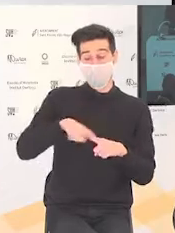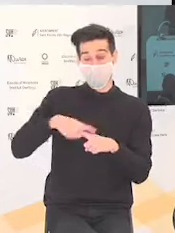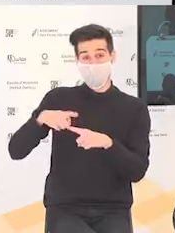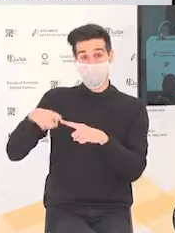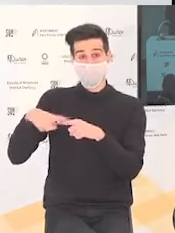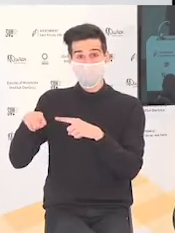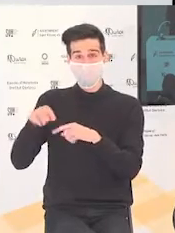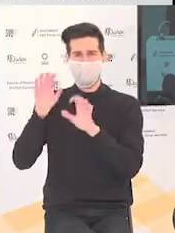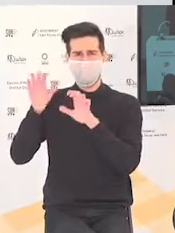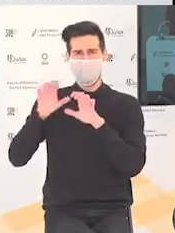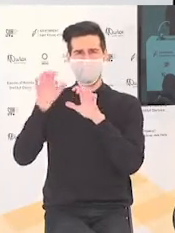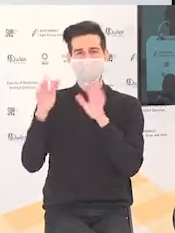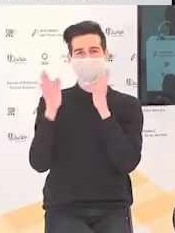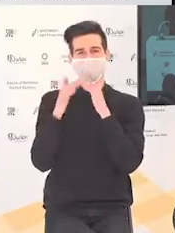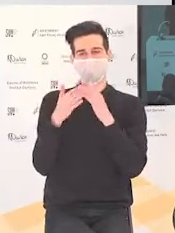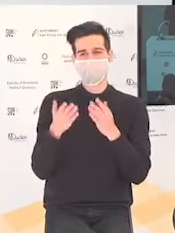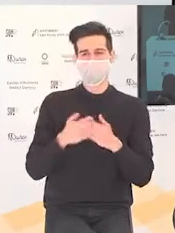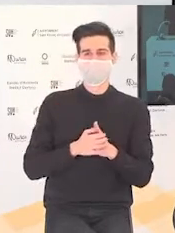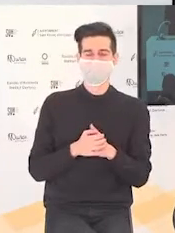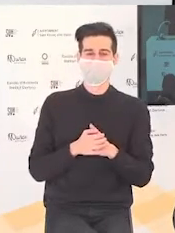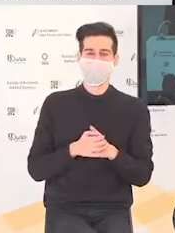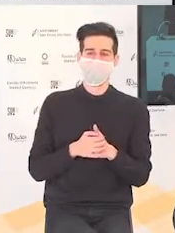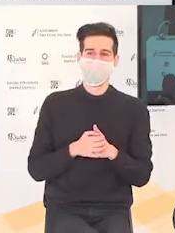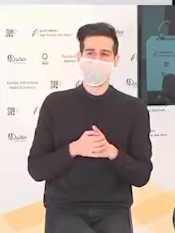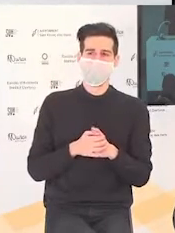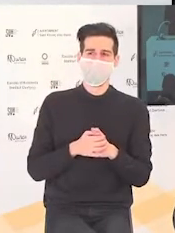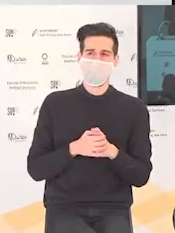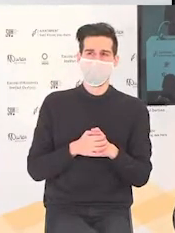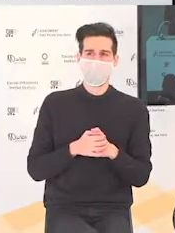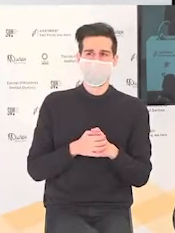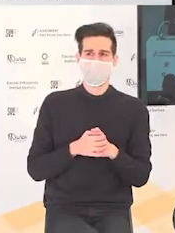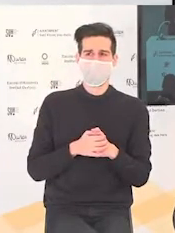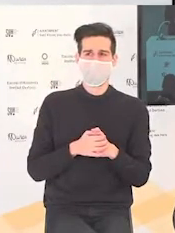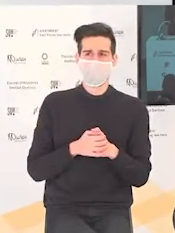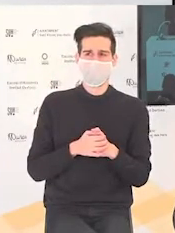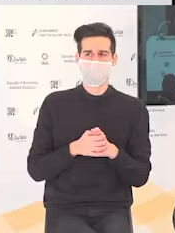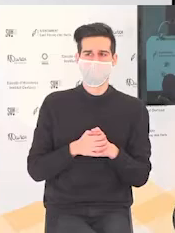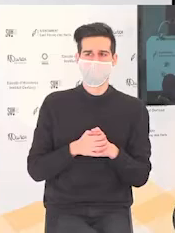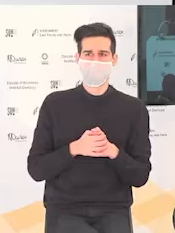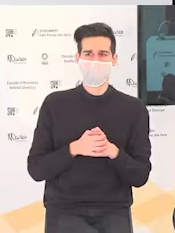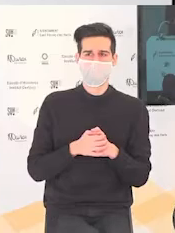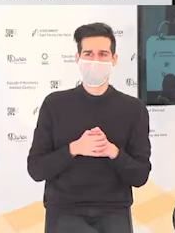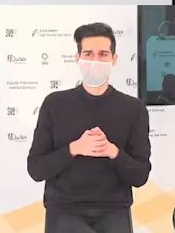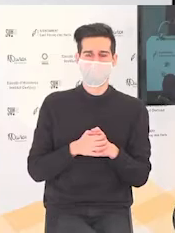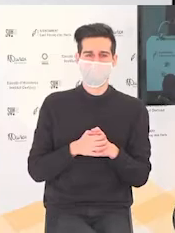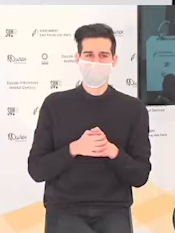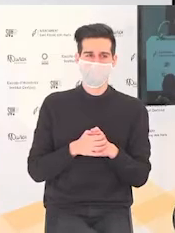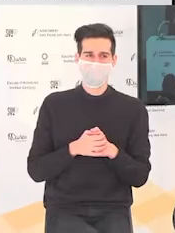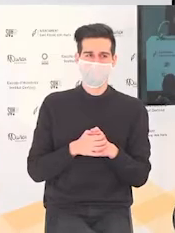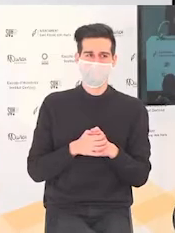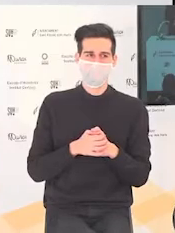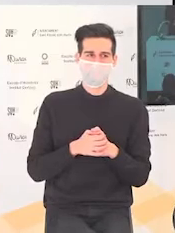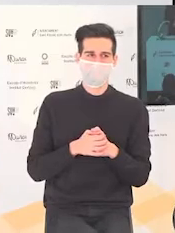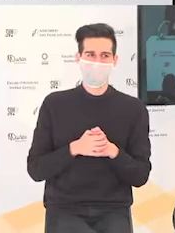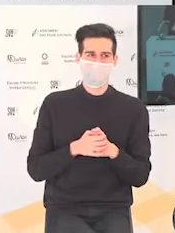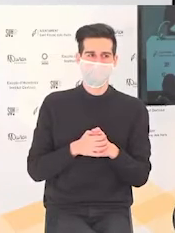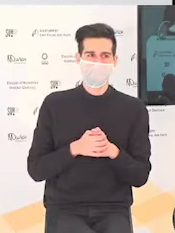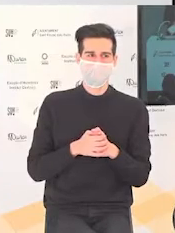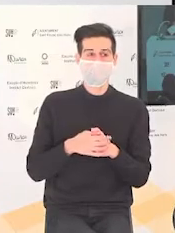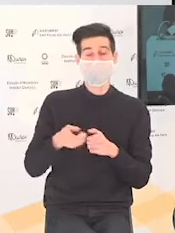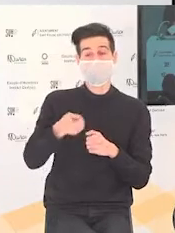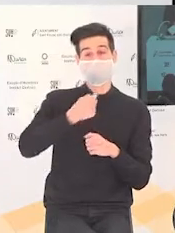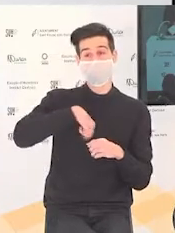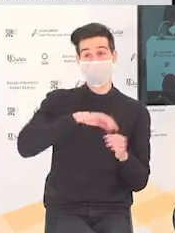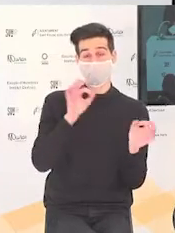have three recipes. It's relatively simple because we only have three recipes, but at the same time it's quite complex. Vamos a